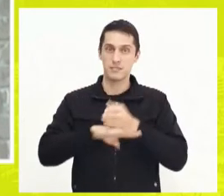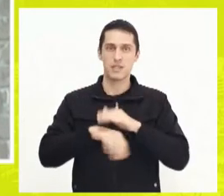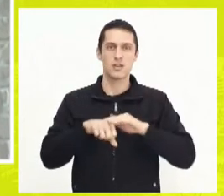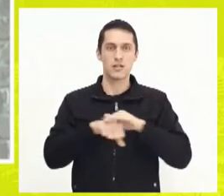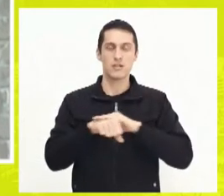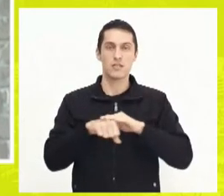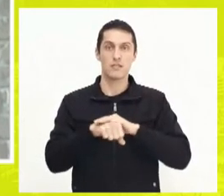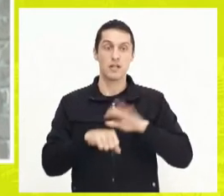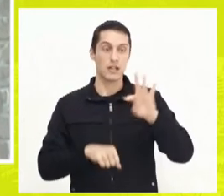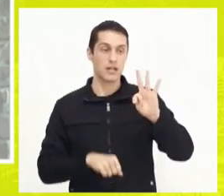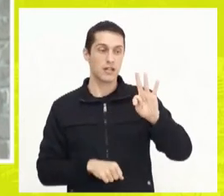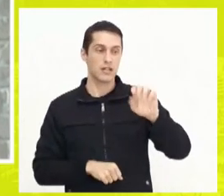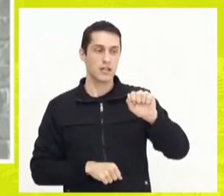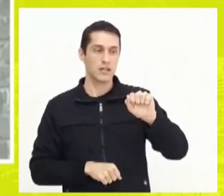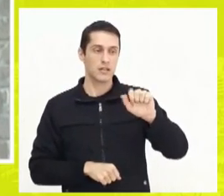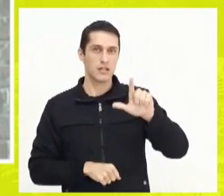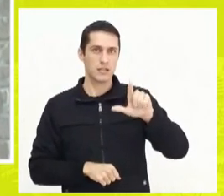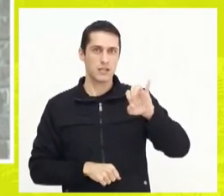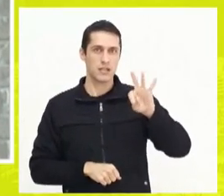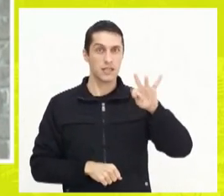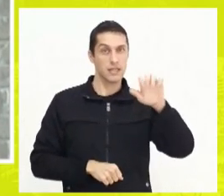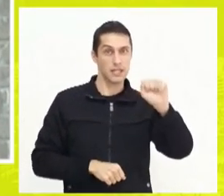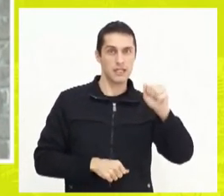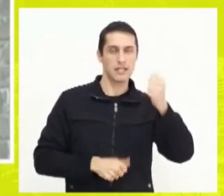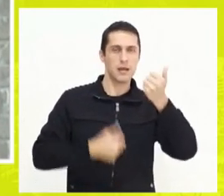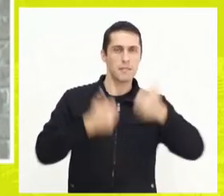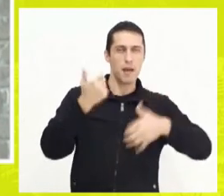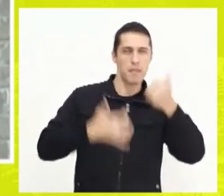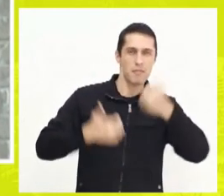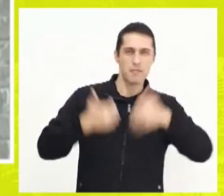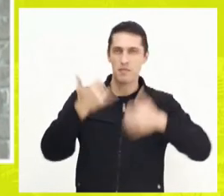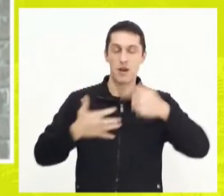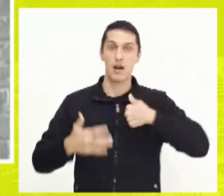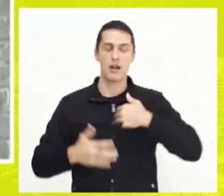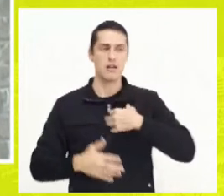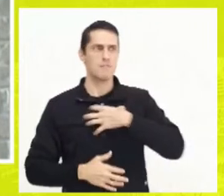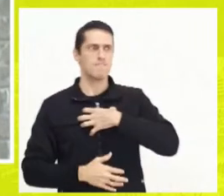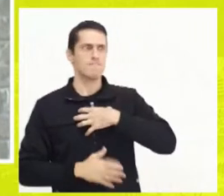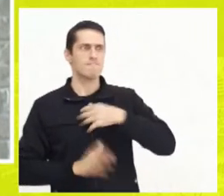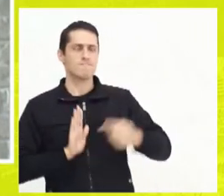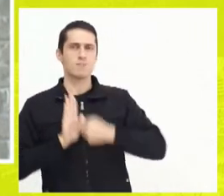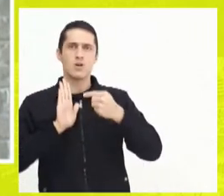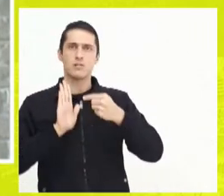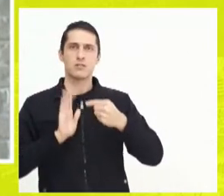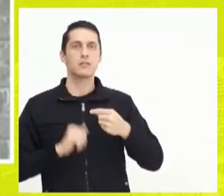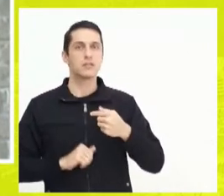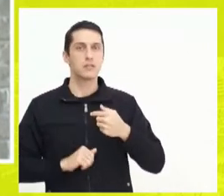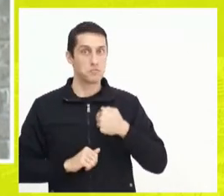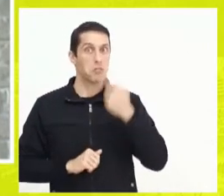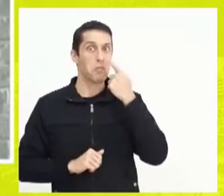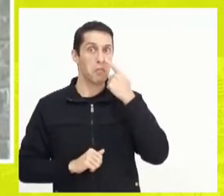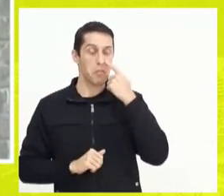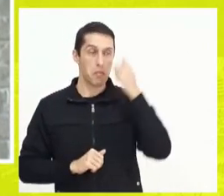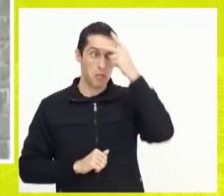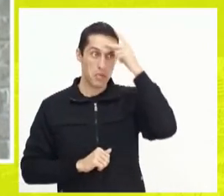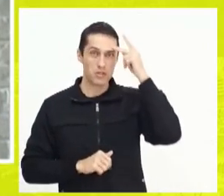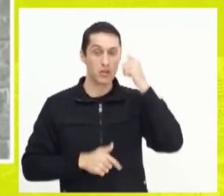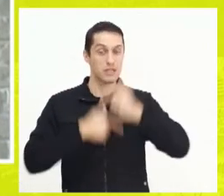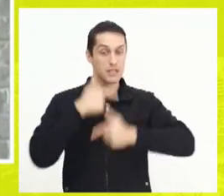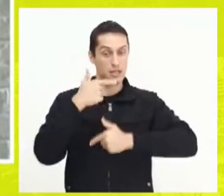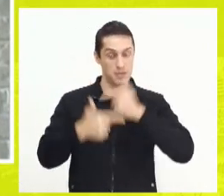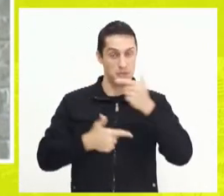touched listening to talitha we have talked a little bit before uh listening to